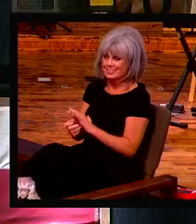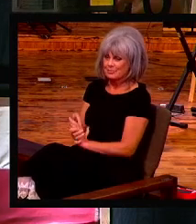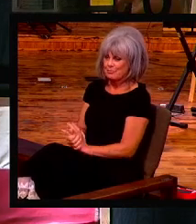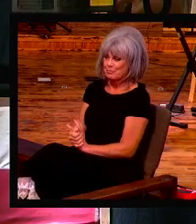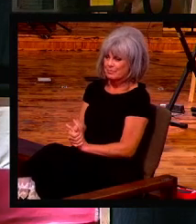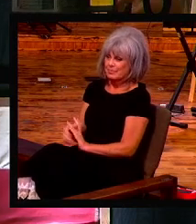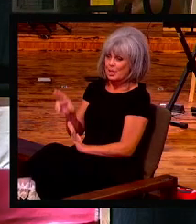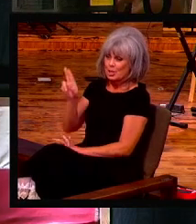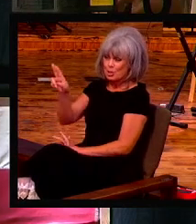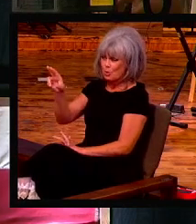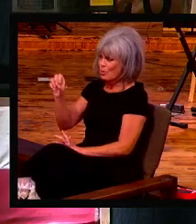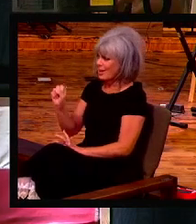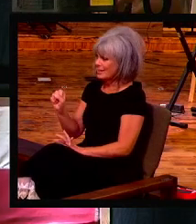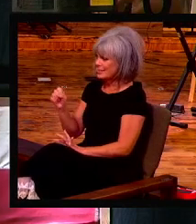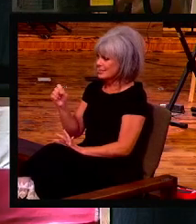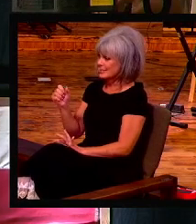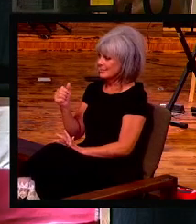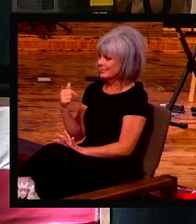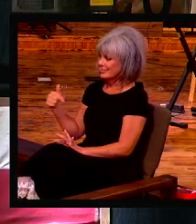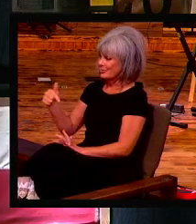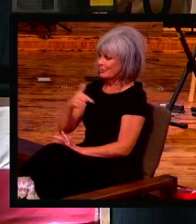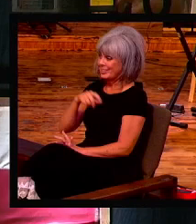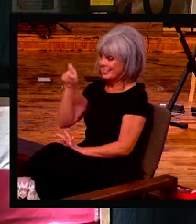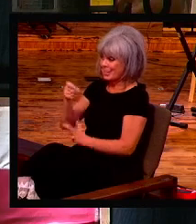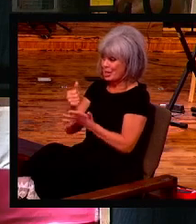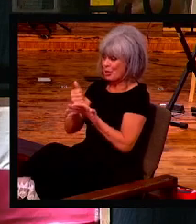The U.S. How many know we need some help right now?